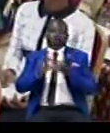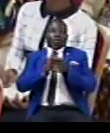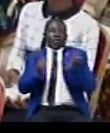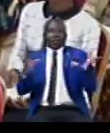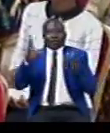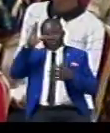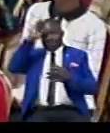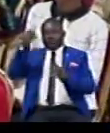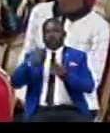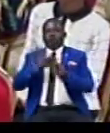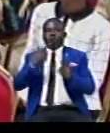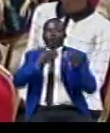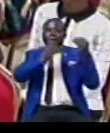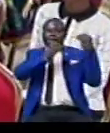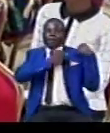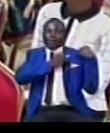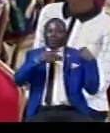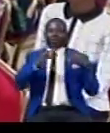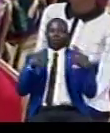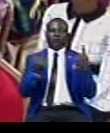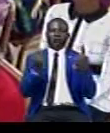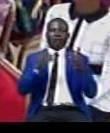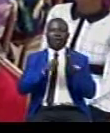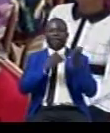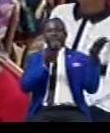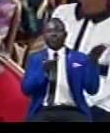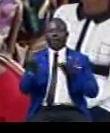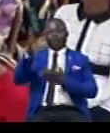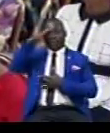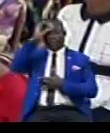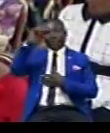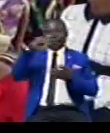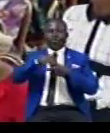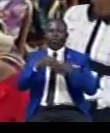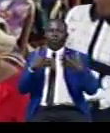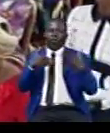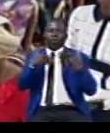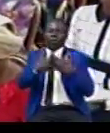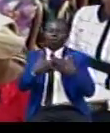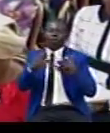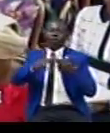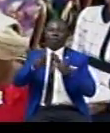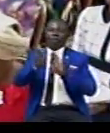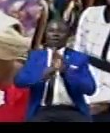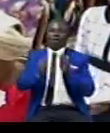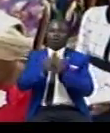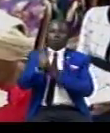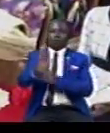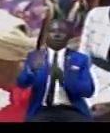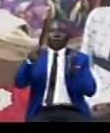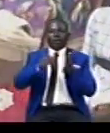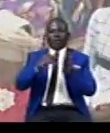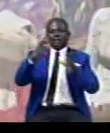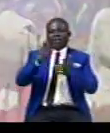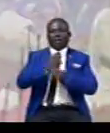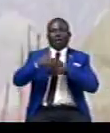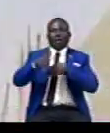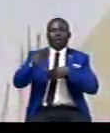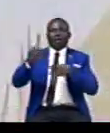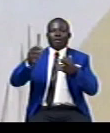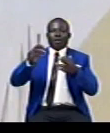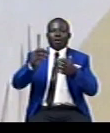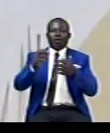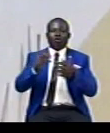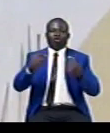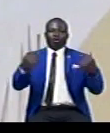of sin. It brings man into close contact with God. It takes away the reproach